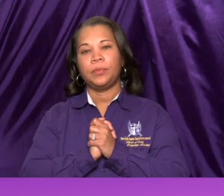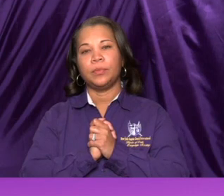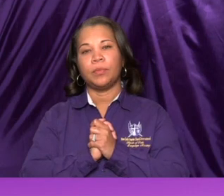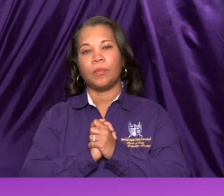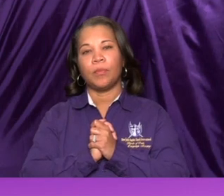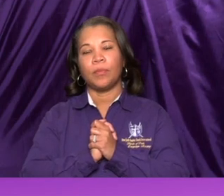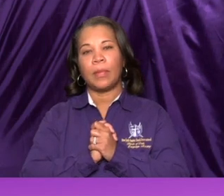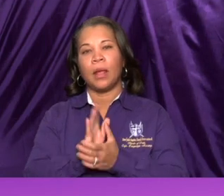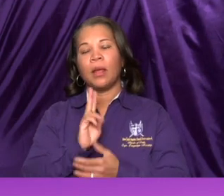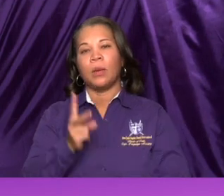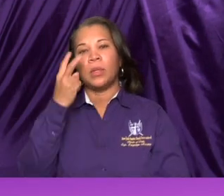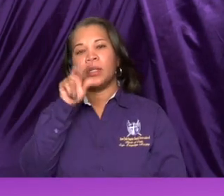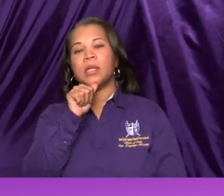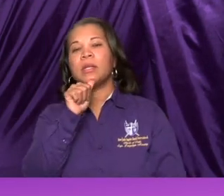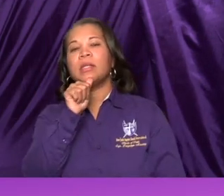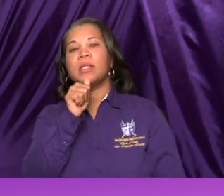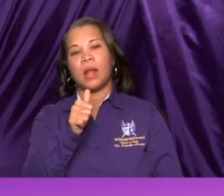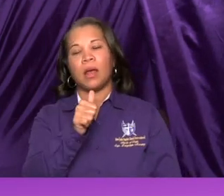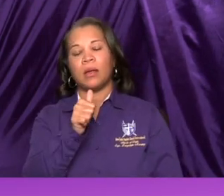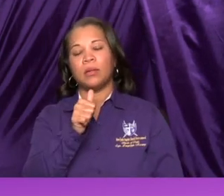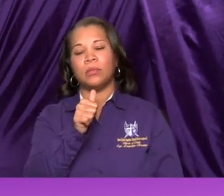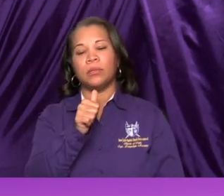being seen is not self-consuming,